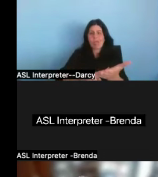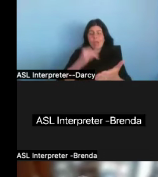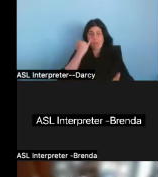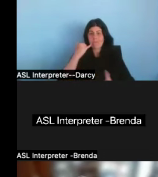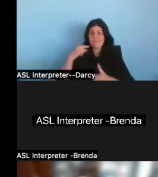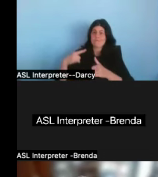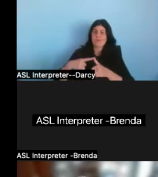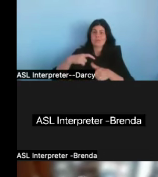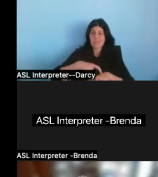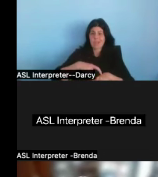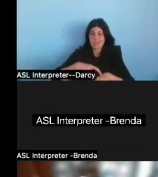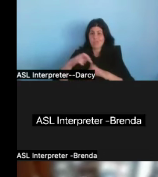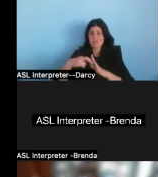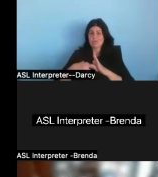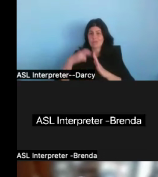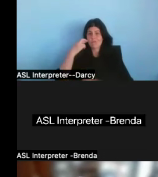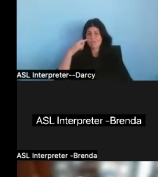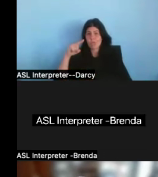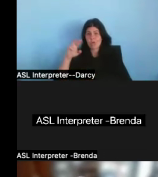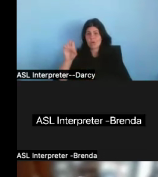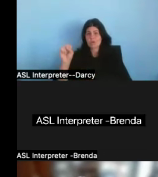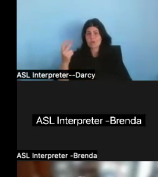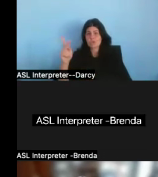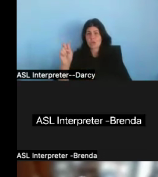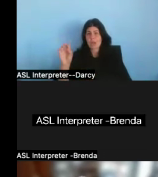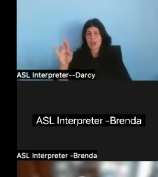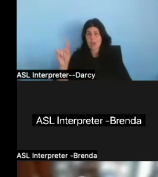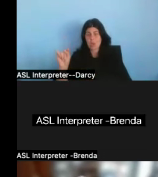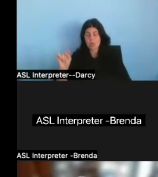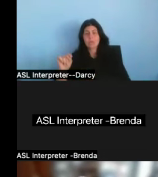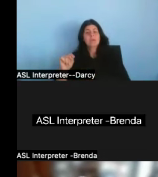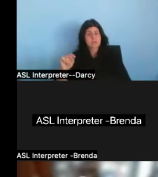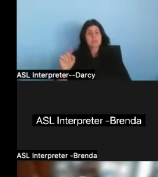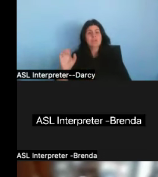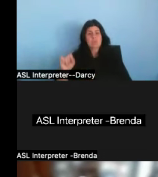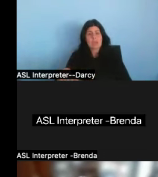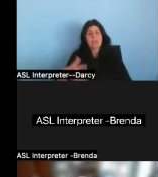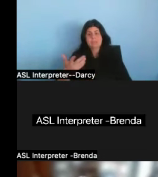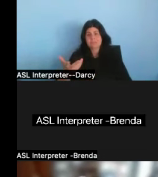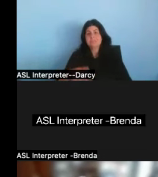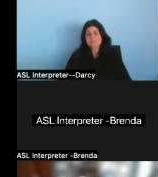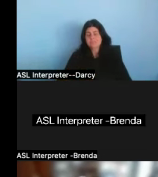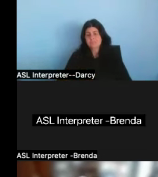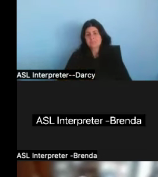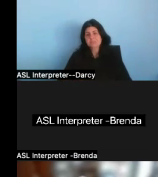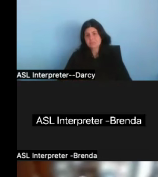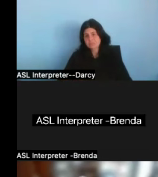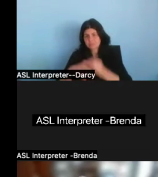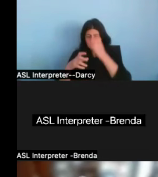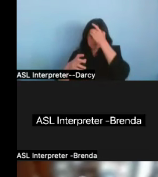Shakeout, hopefully that's not many of you, but you can go in and you